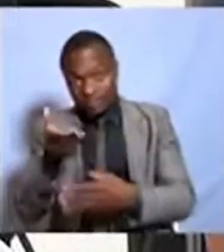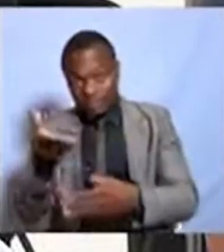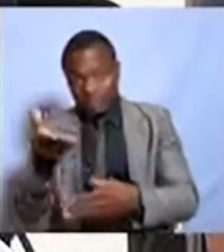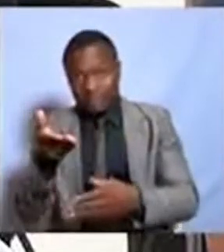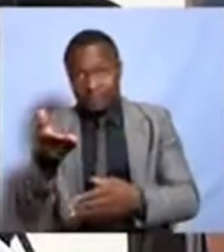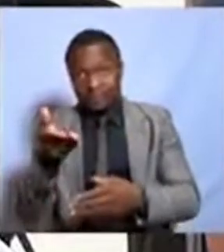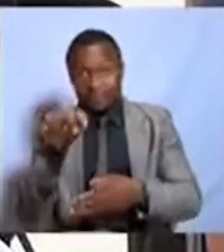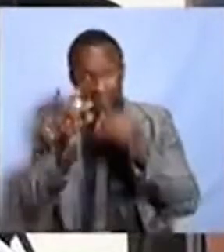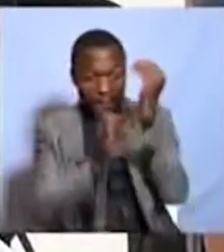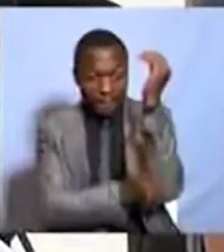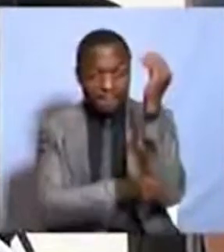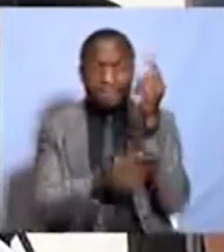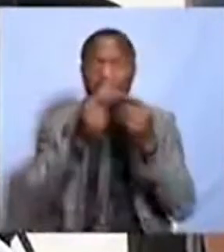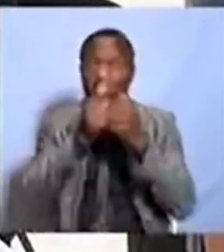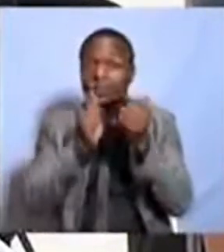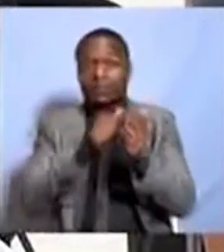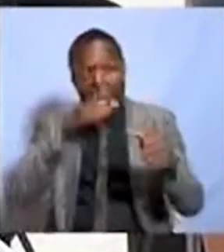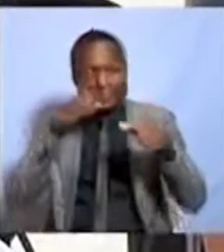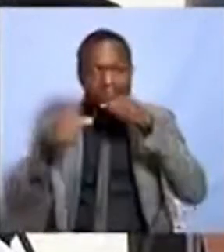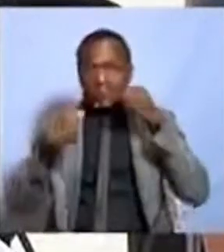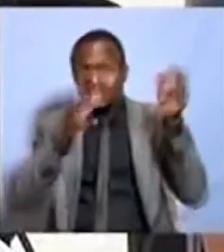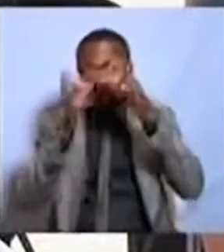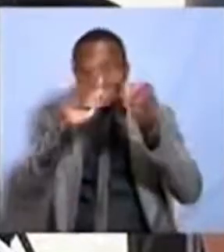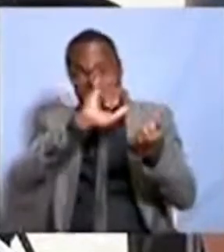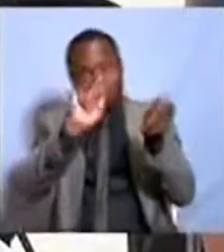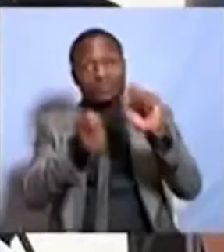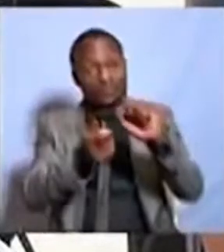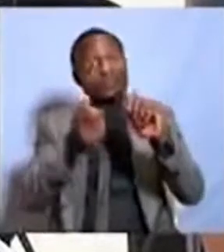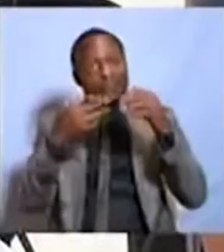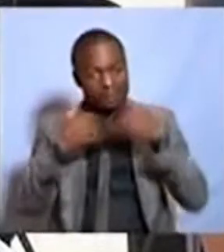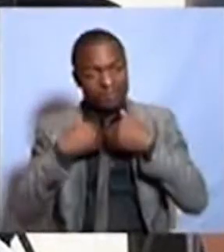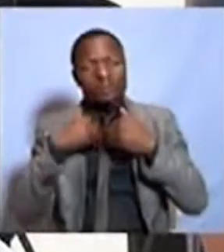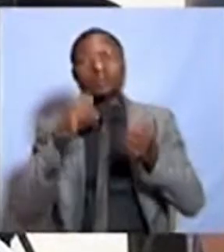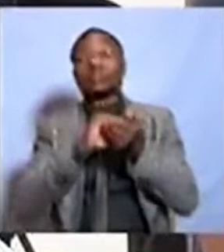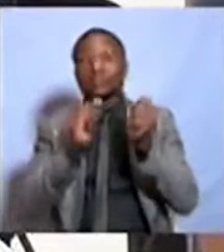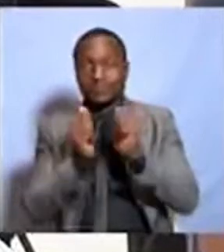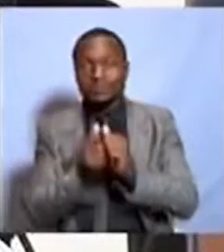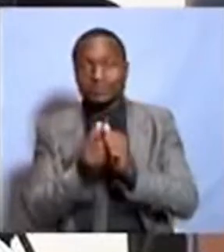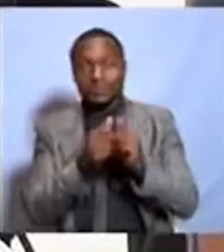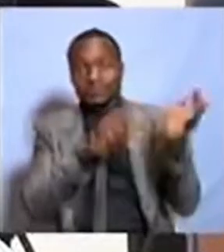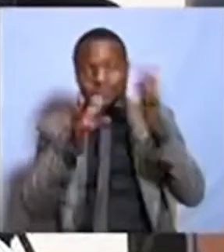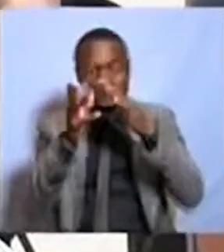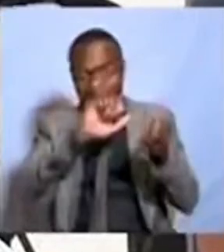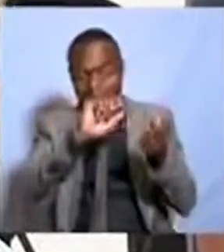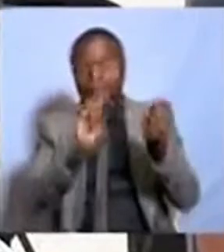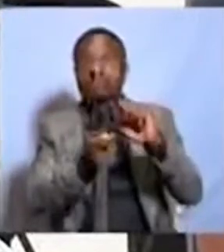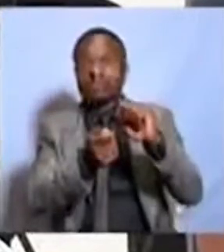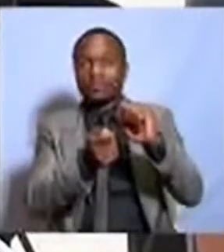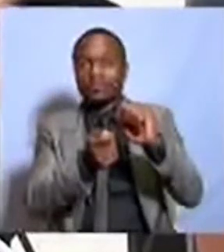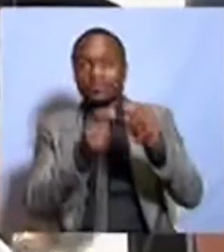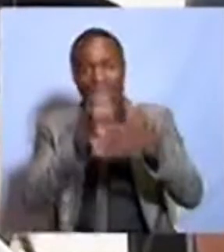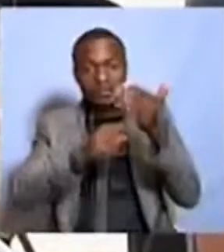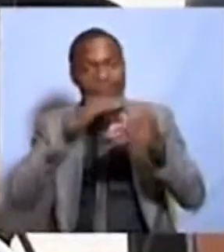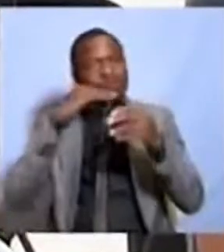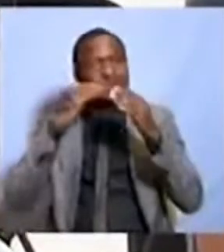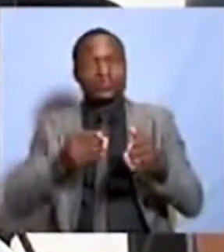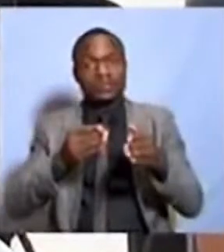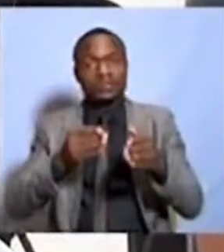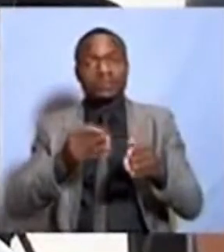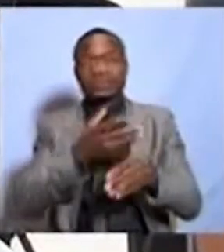the maize, I already talked about agriculture and how climate change has an impact. So of course it will have an impact on what the farmers are already doing. So they're not able to realize or become